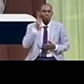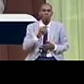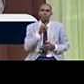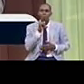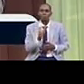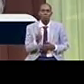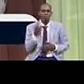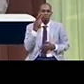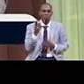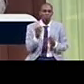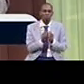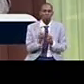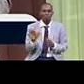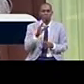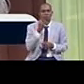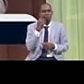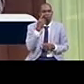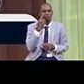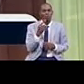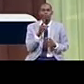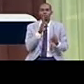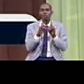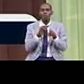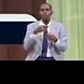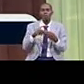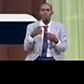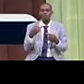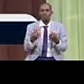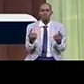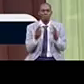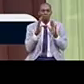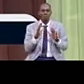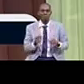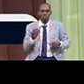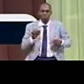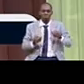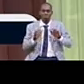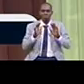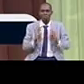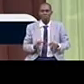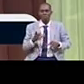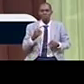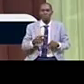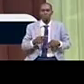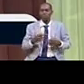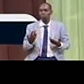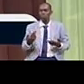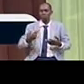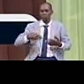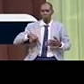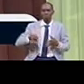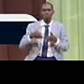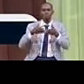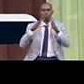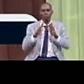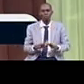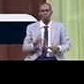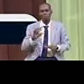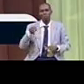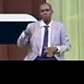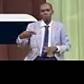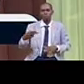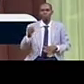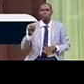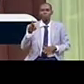with their eyes. He's talking about the unbelievers, talking about the Pharisees, talking about the Sadducees, and understand not with their